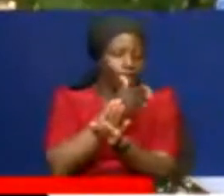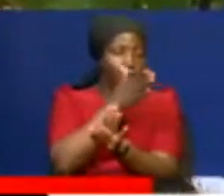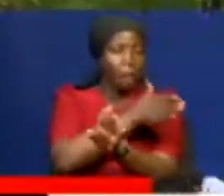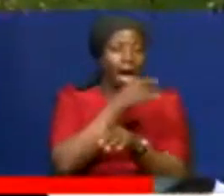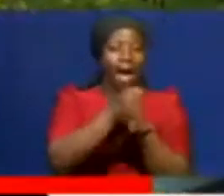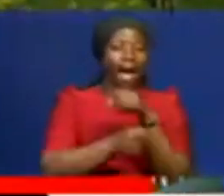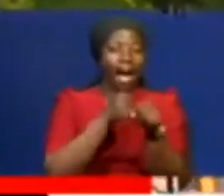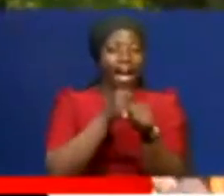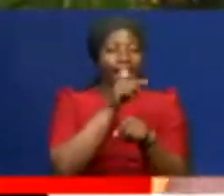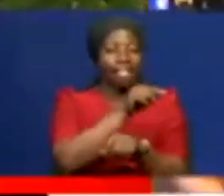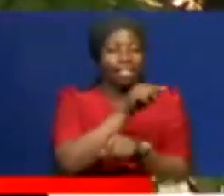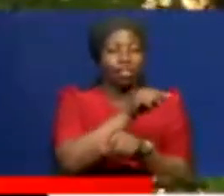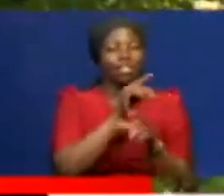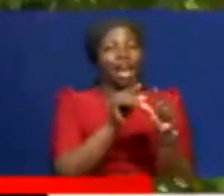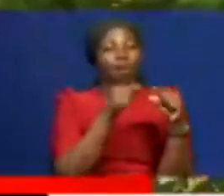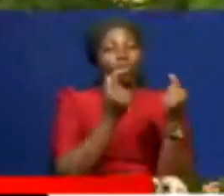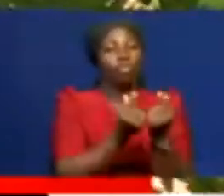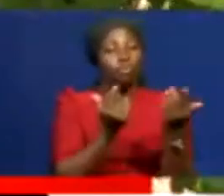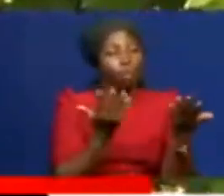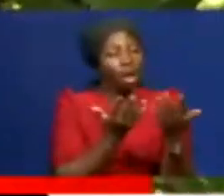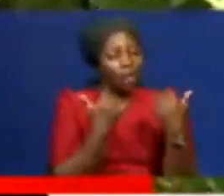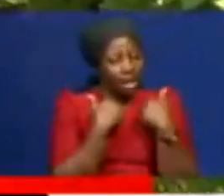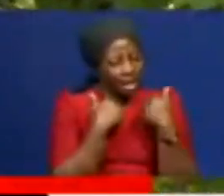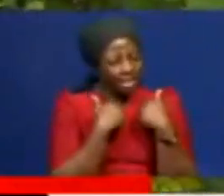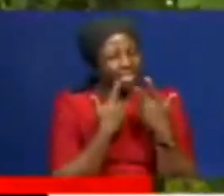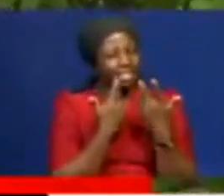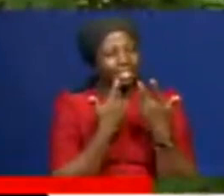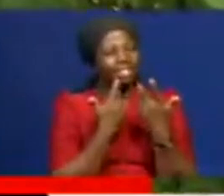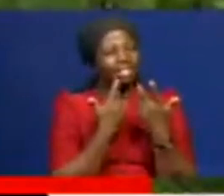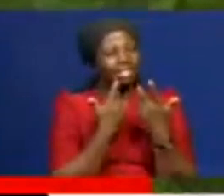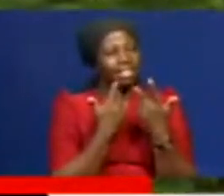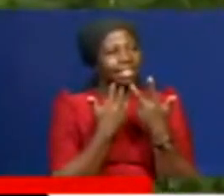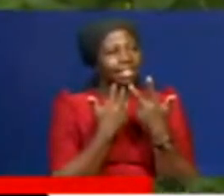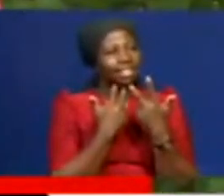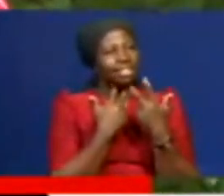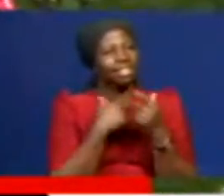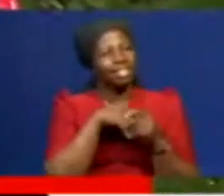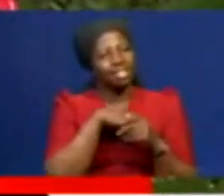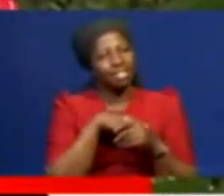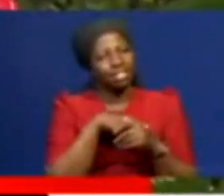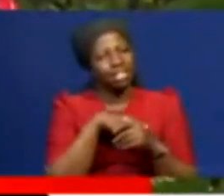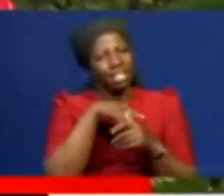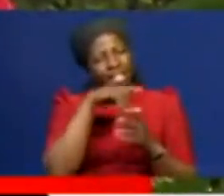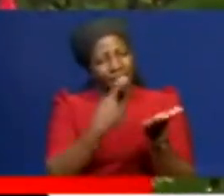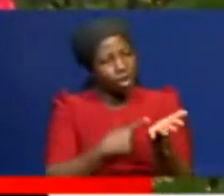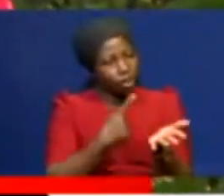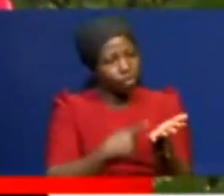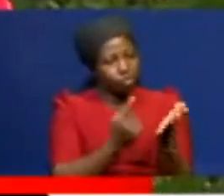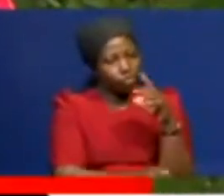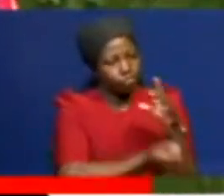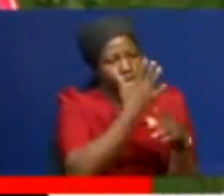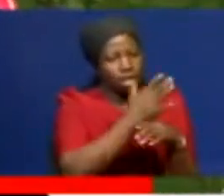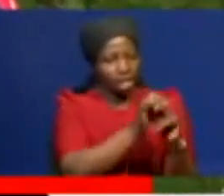an evolution where we have the colonialists came, the white men came with the game to